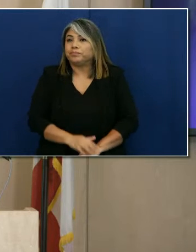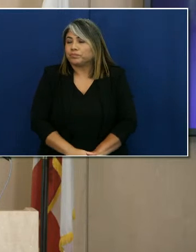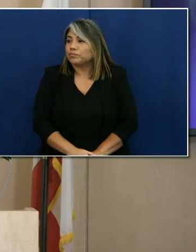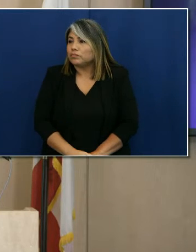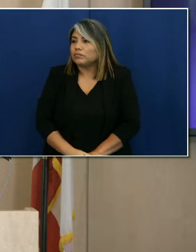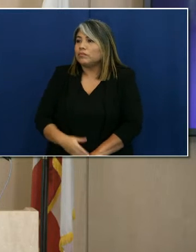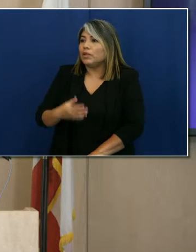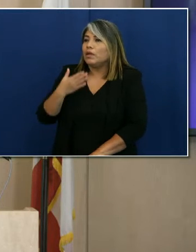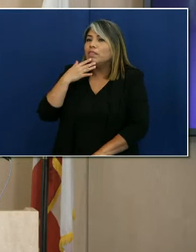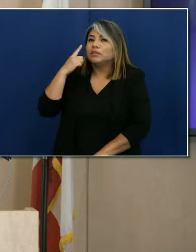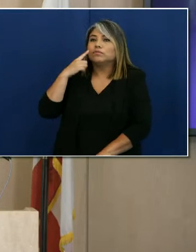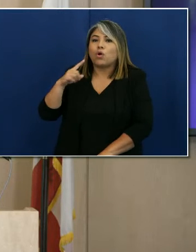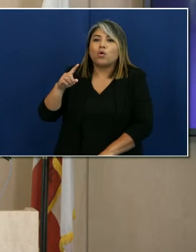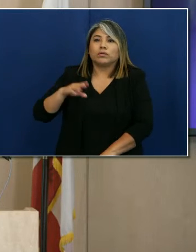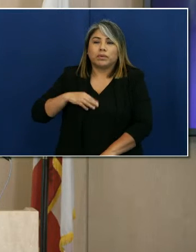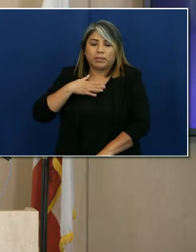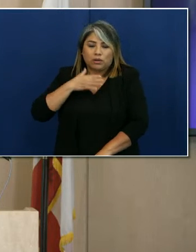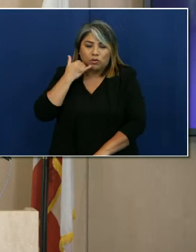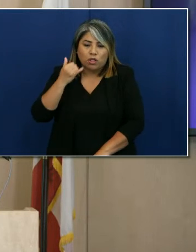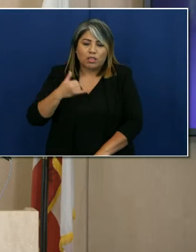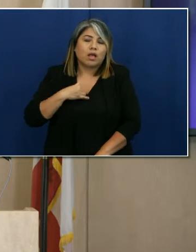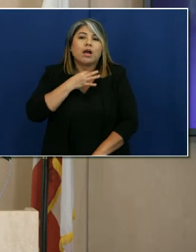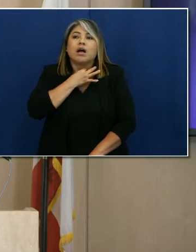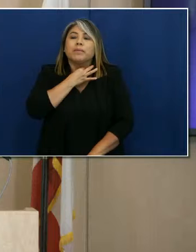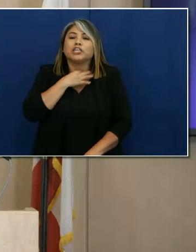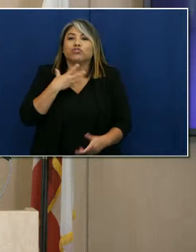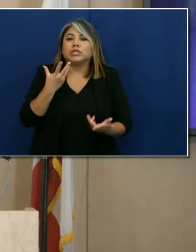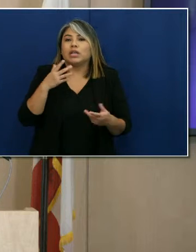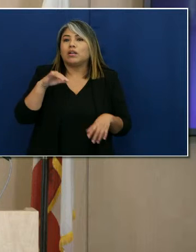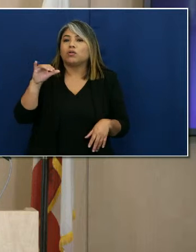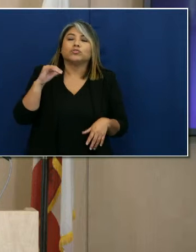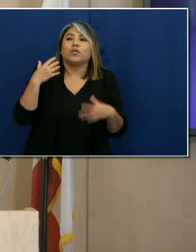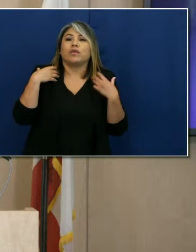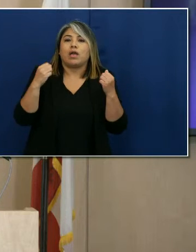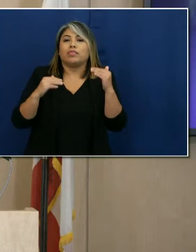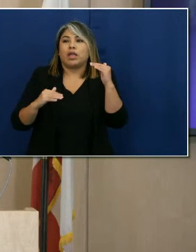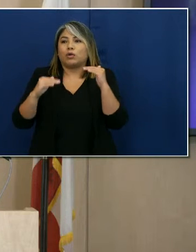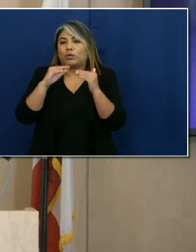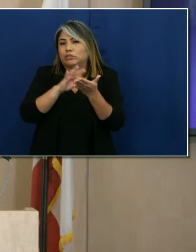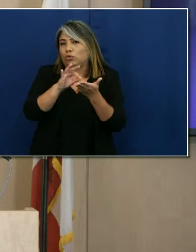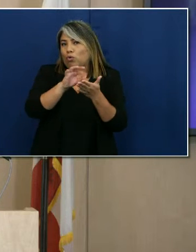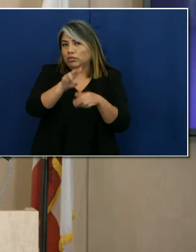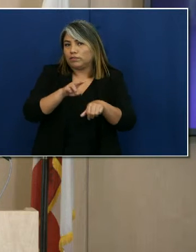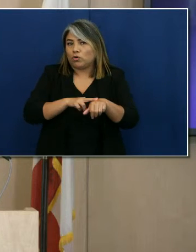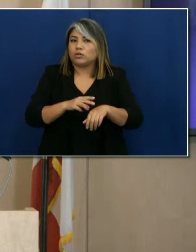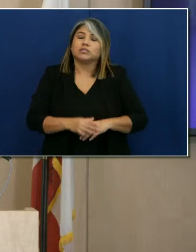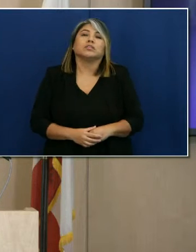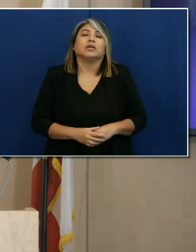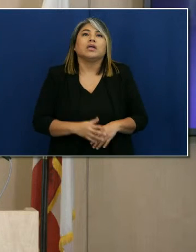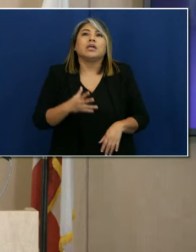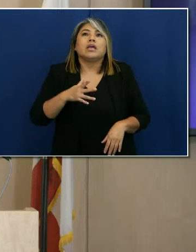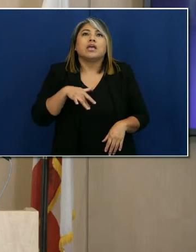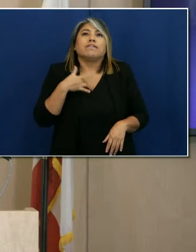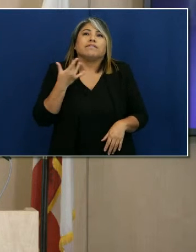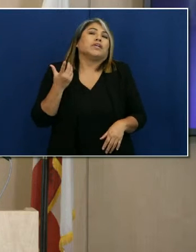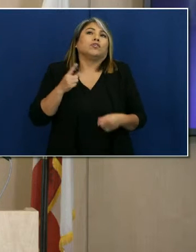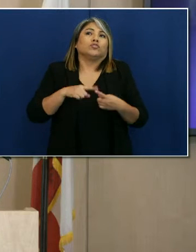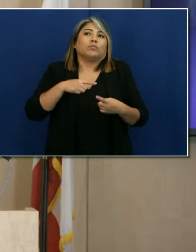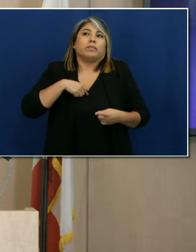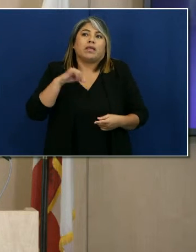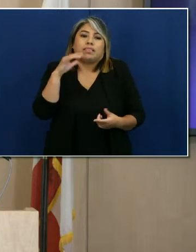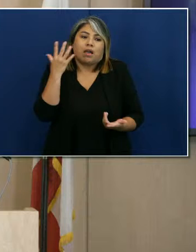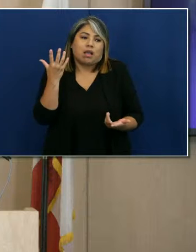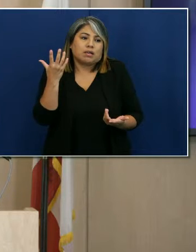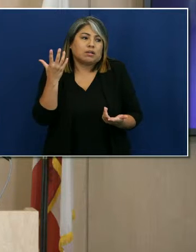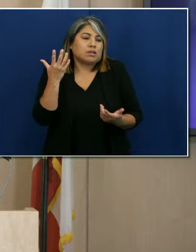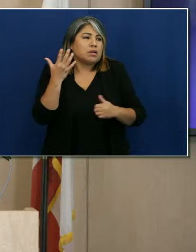taking my call. I'm interested in this health equity score, of course. It feels to me like